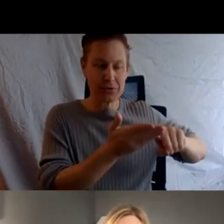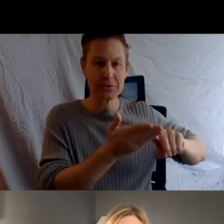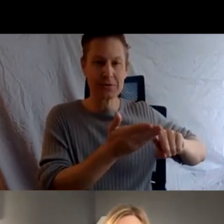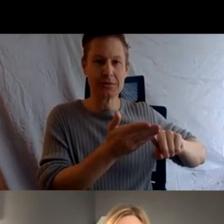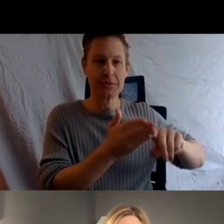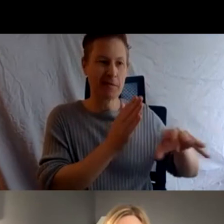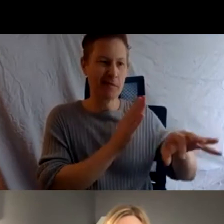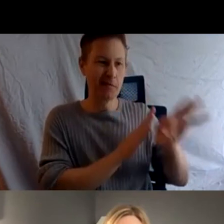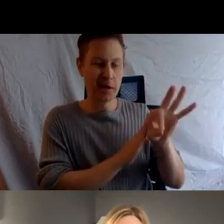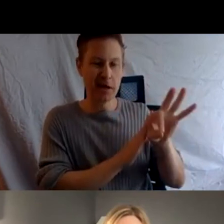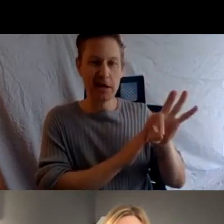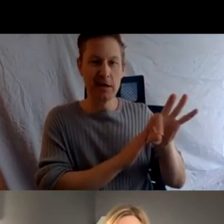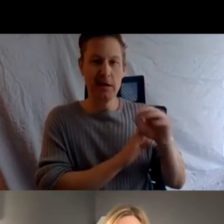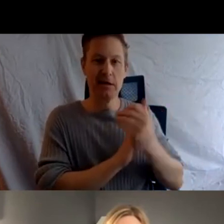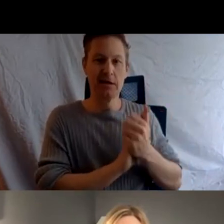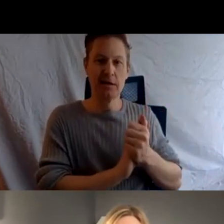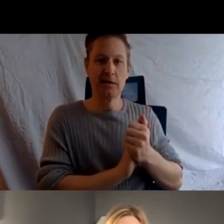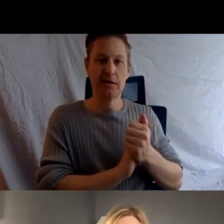find that